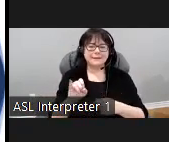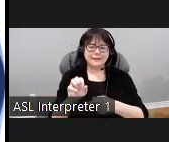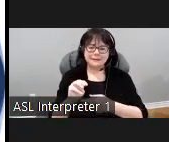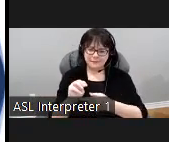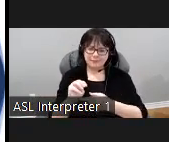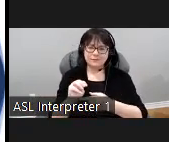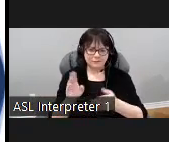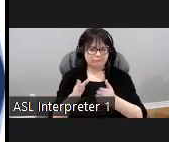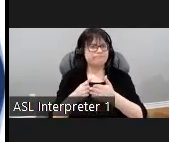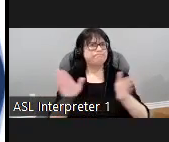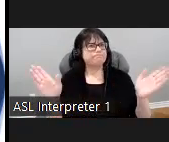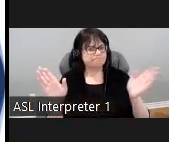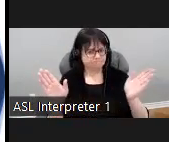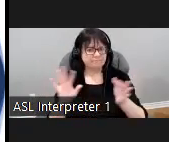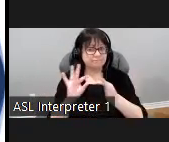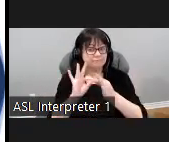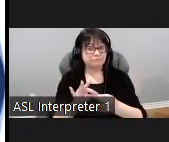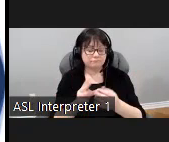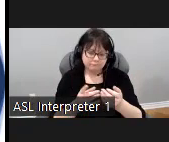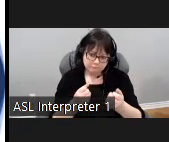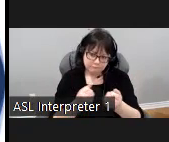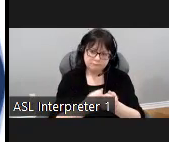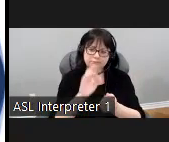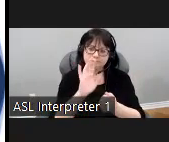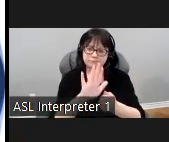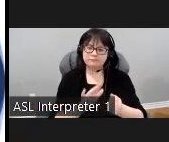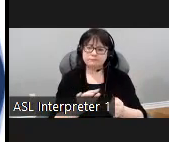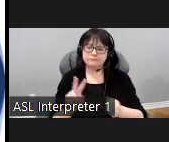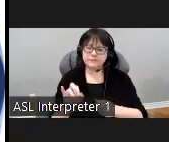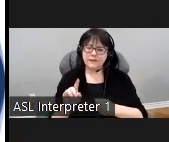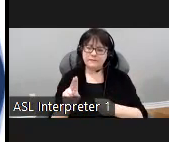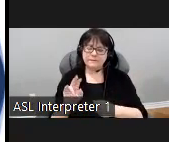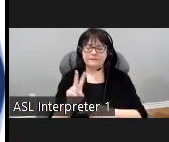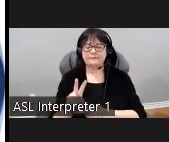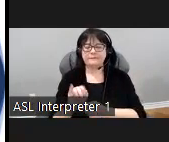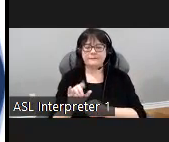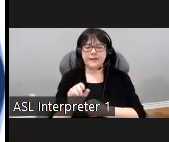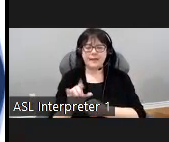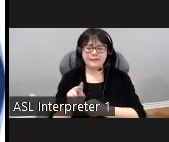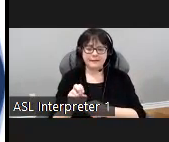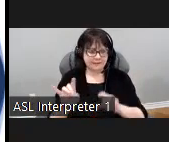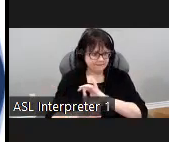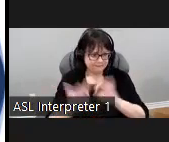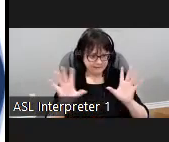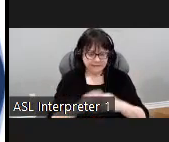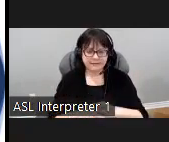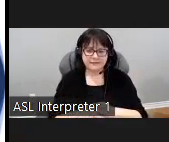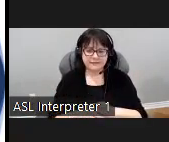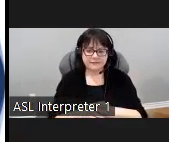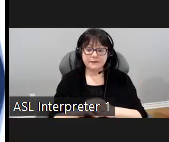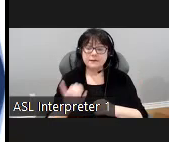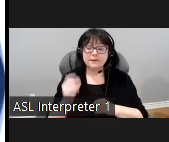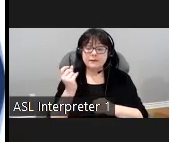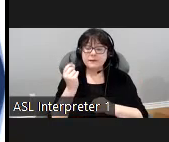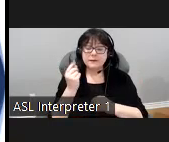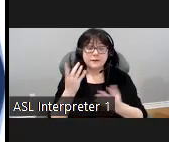The economic pressures that people are experiencing right now, let's be real here. The research is clear